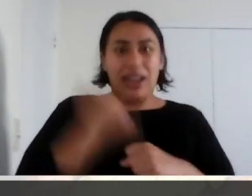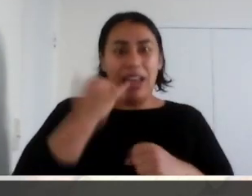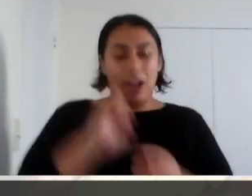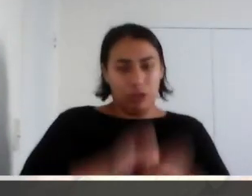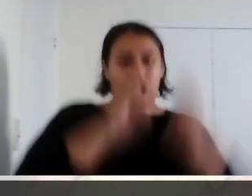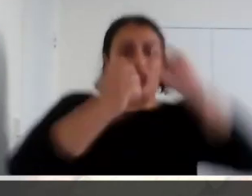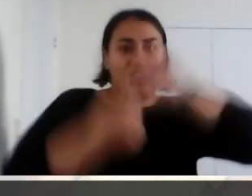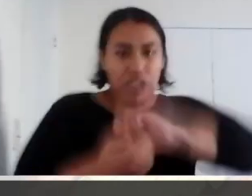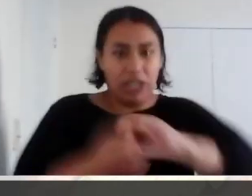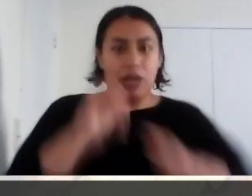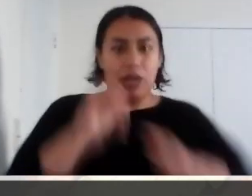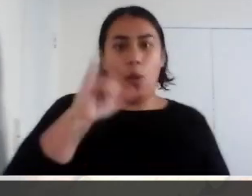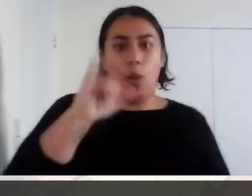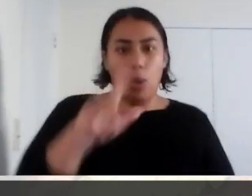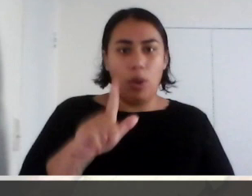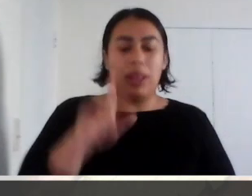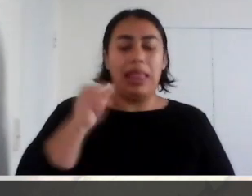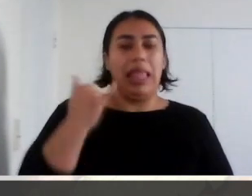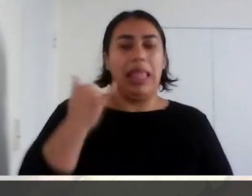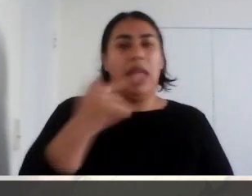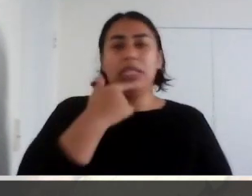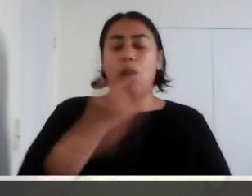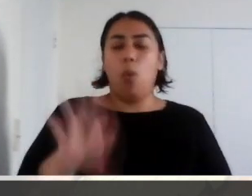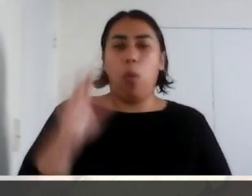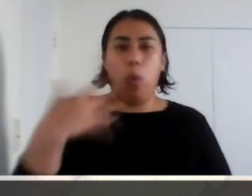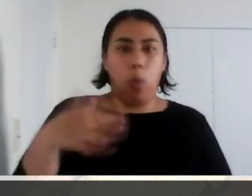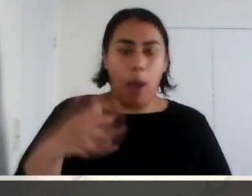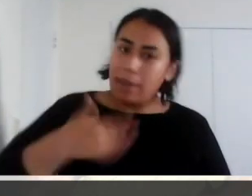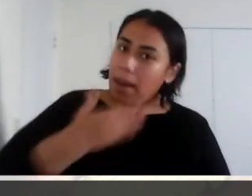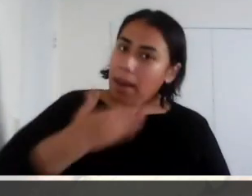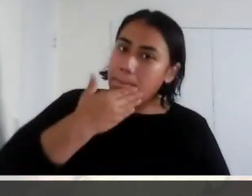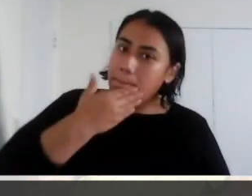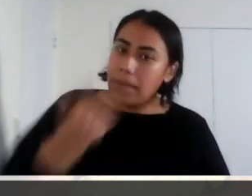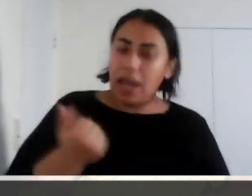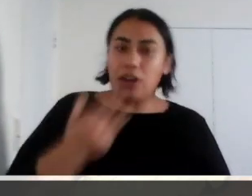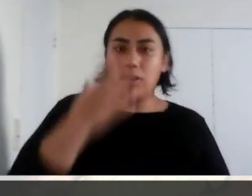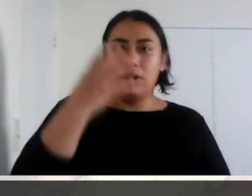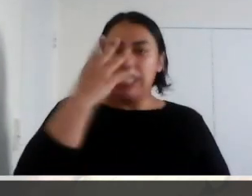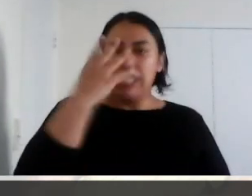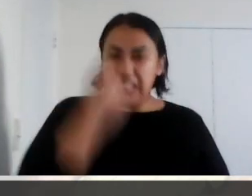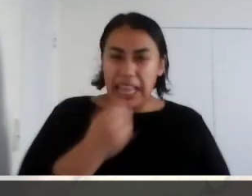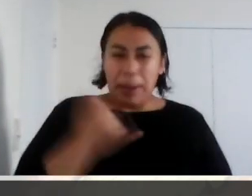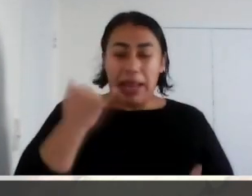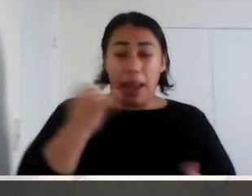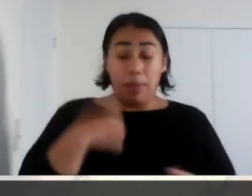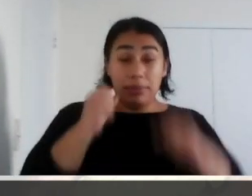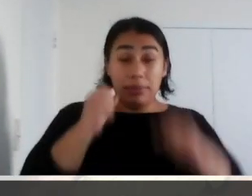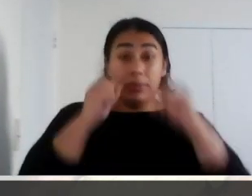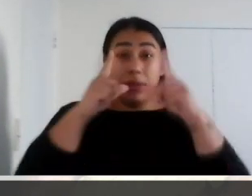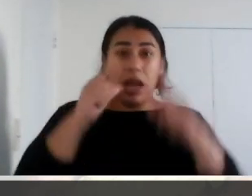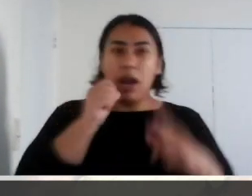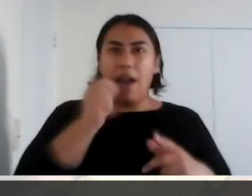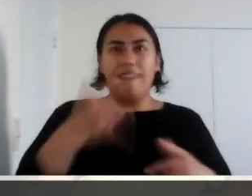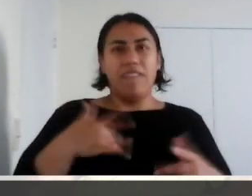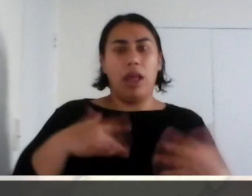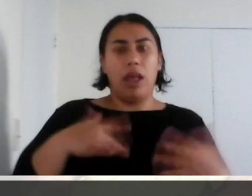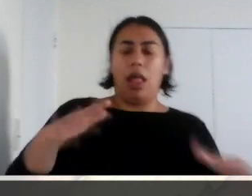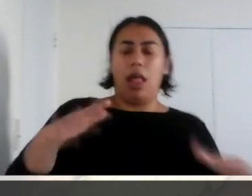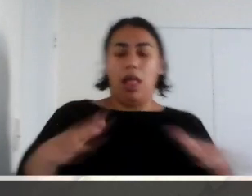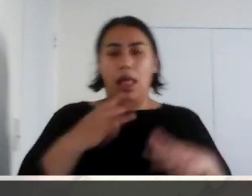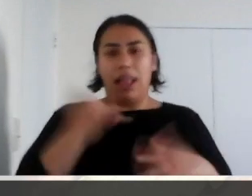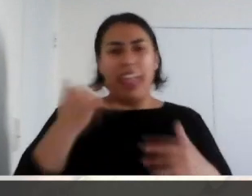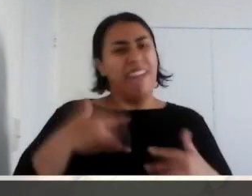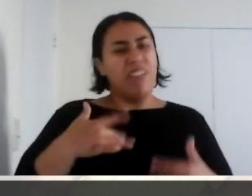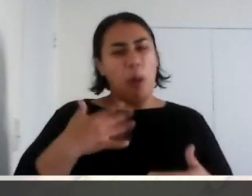he reported improvements in his sleep quality and length of sleep. And then at his 1 month assessment, he reported a